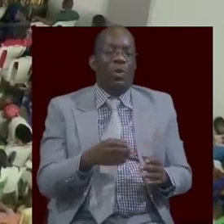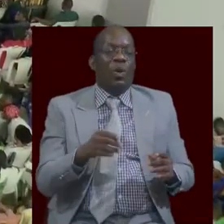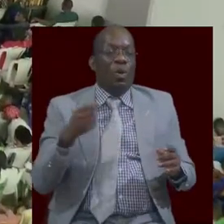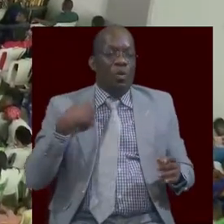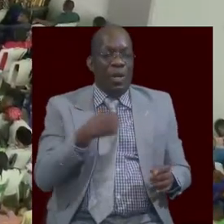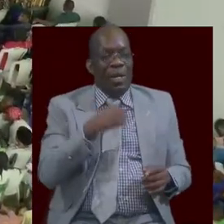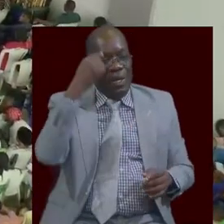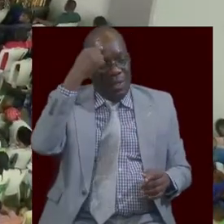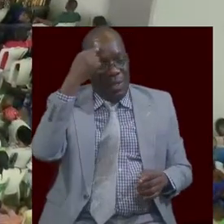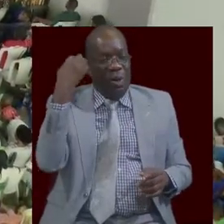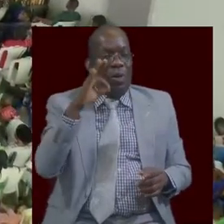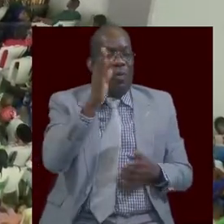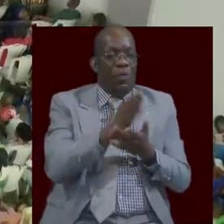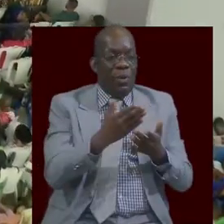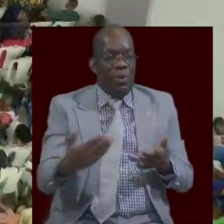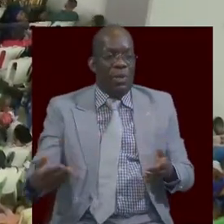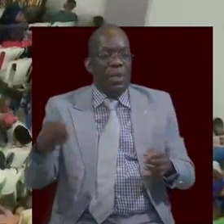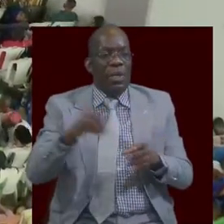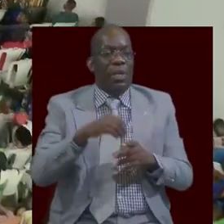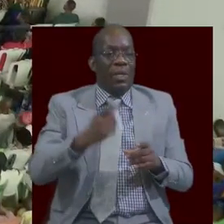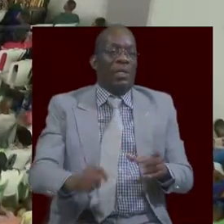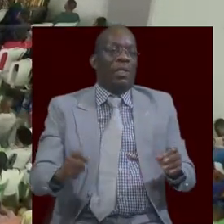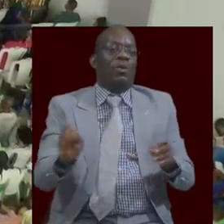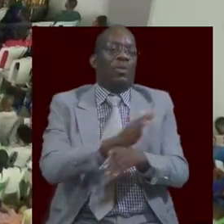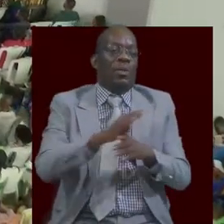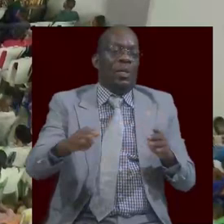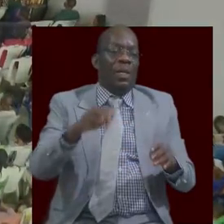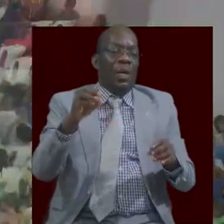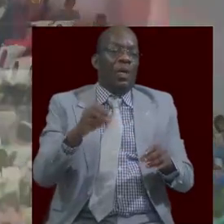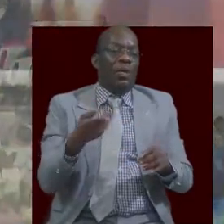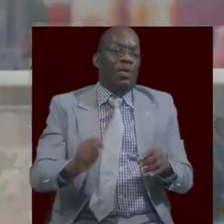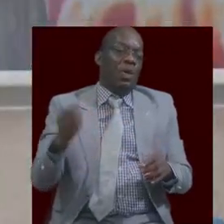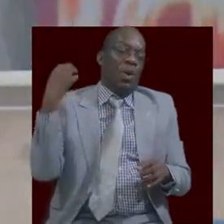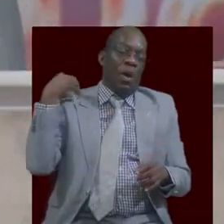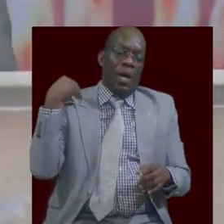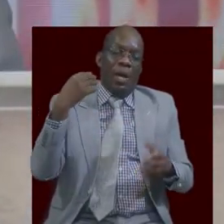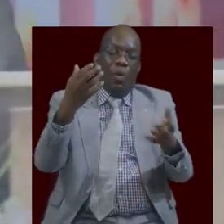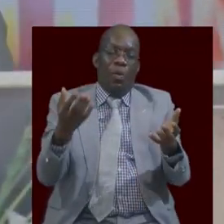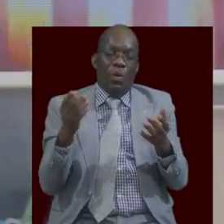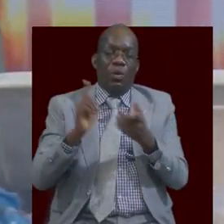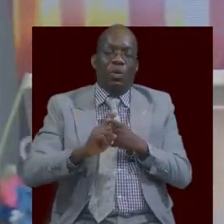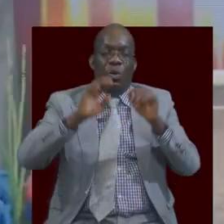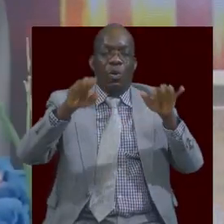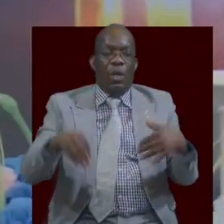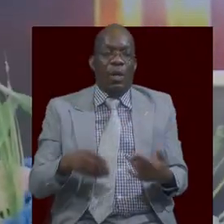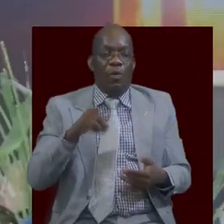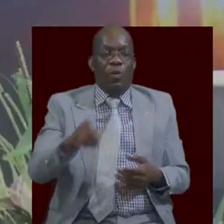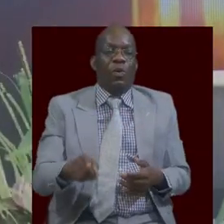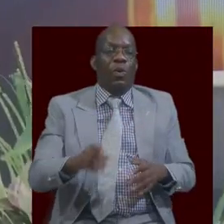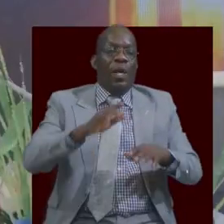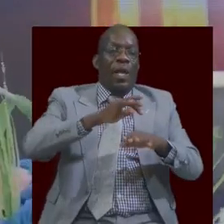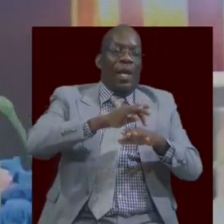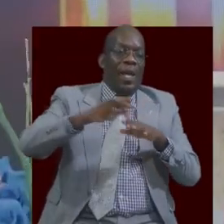something in the company, in the management. We want to give you early